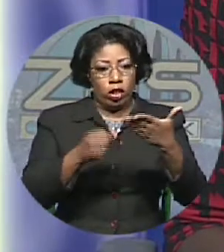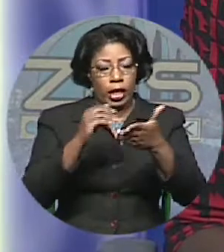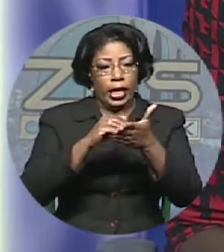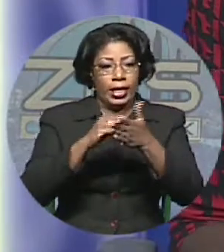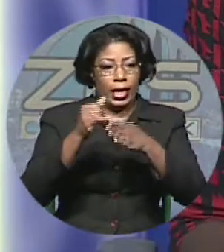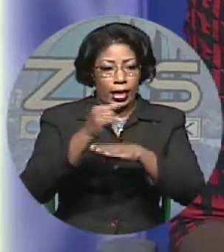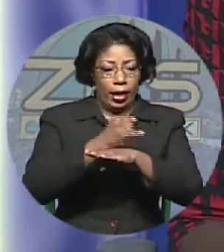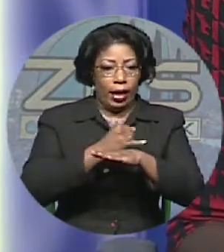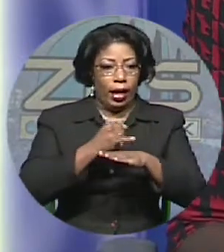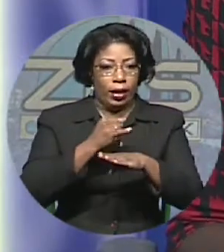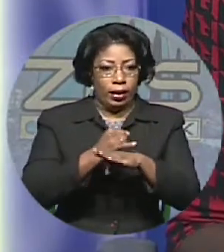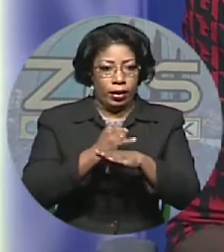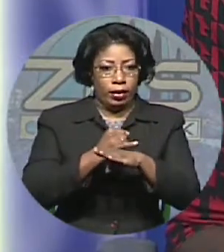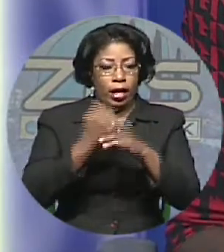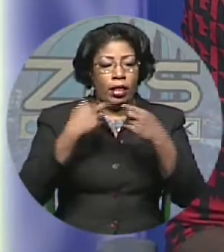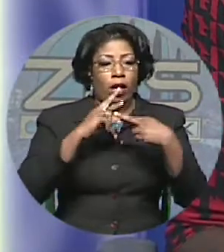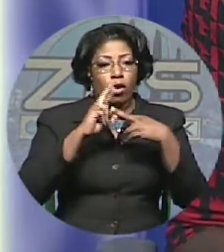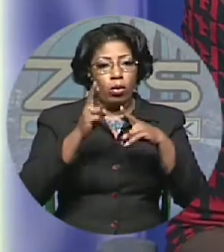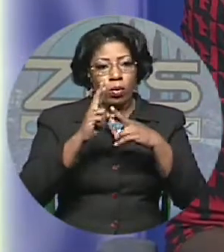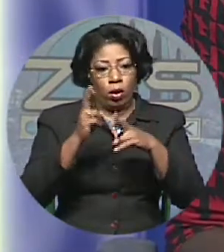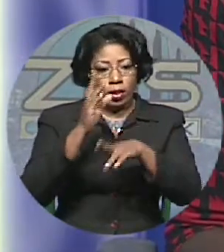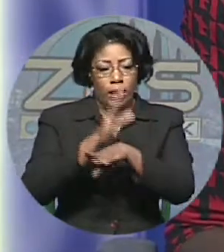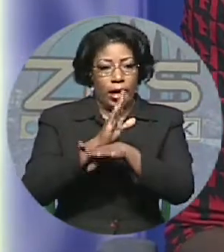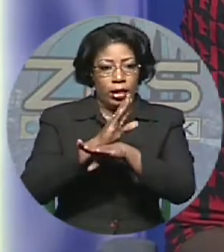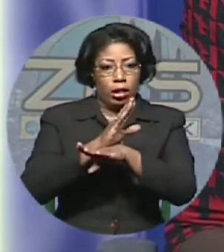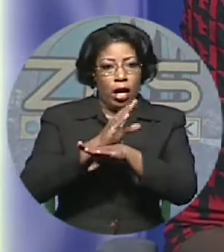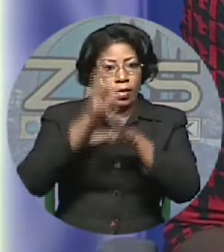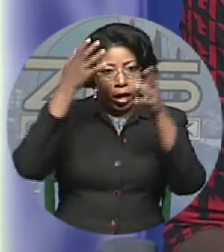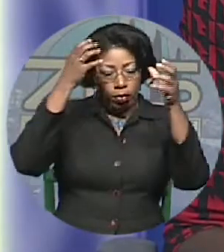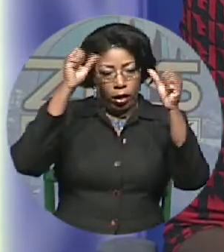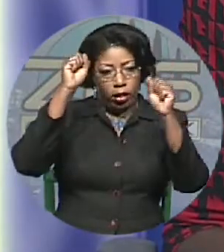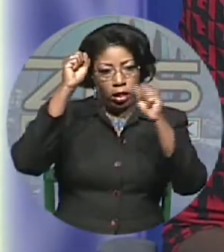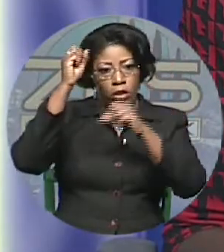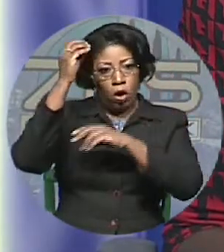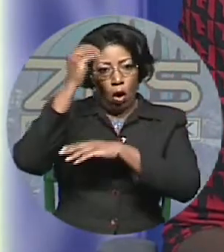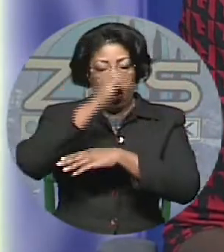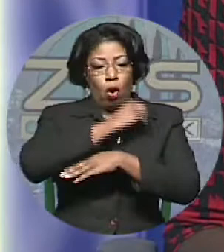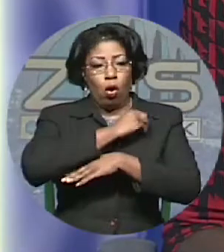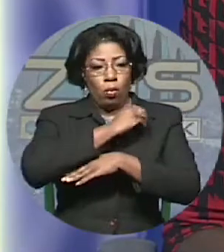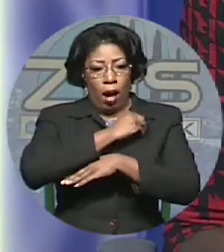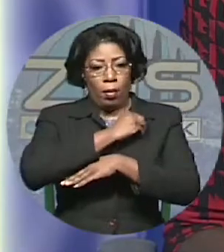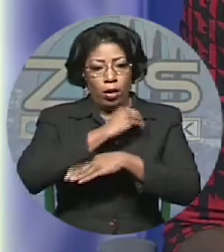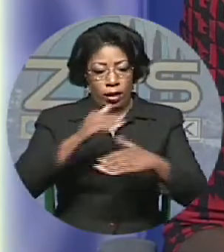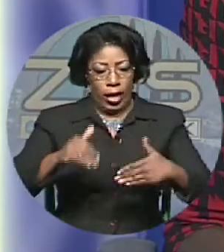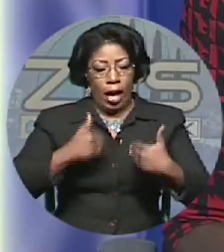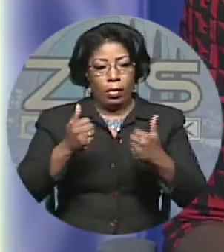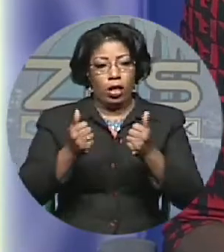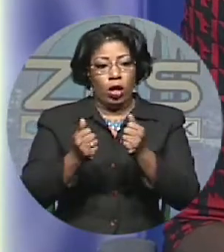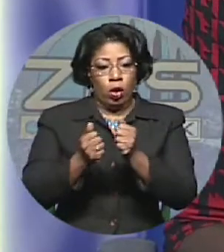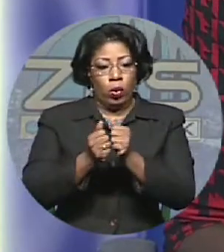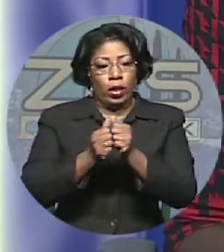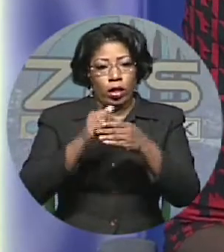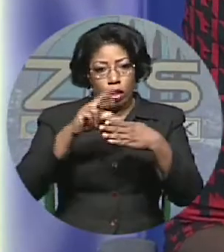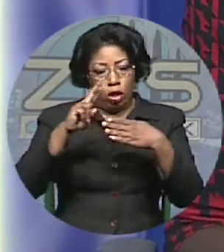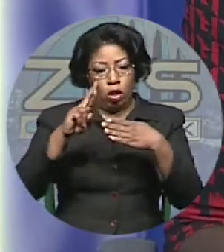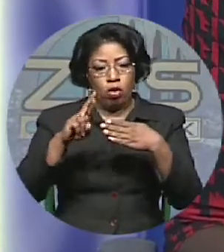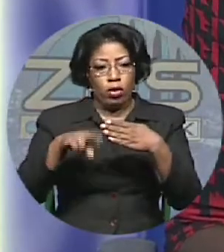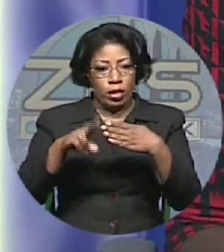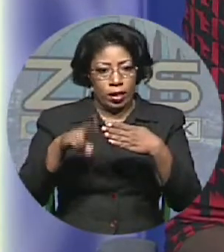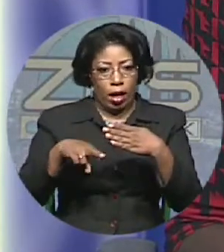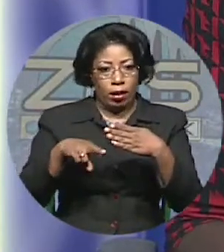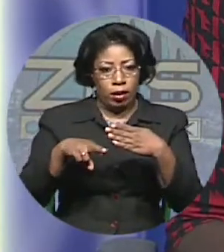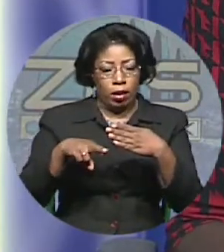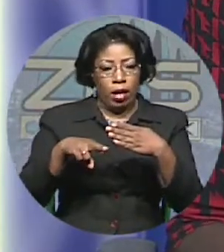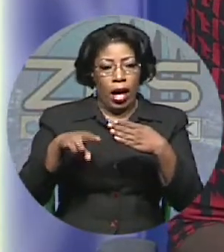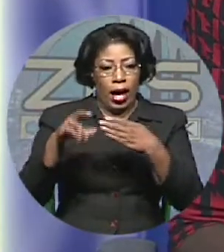island nation. Oprah Roach reports tonight that President Obama was pleased with the meeting's outcome and anticipates solidifying his country's